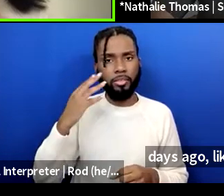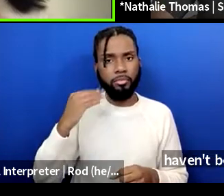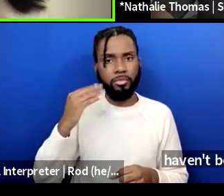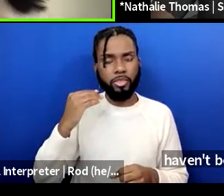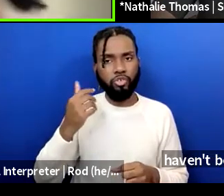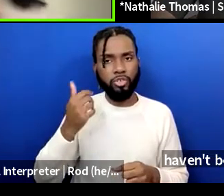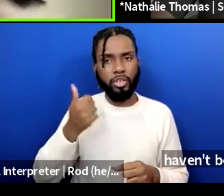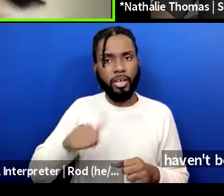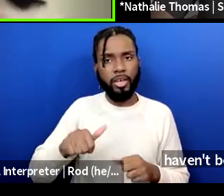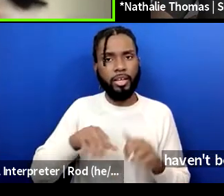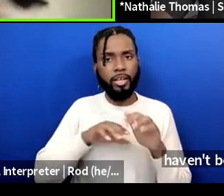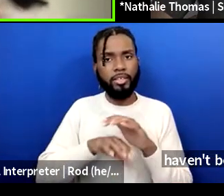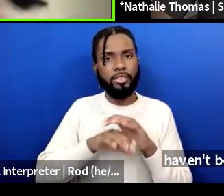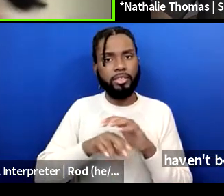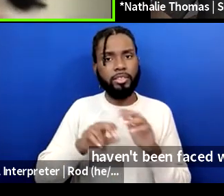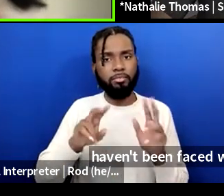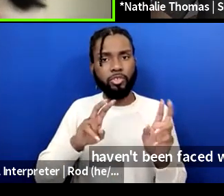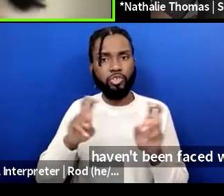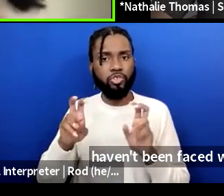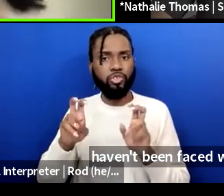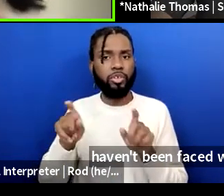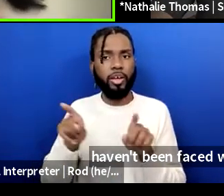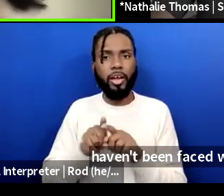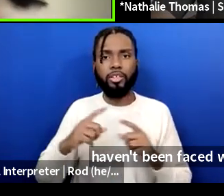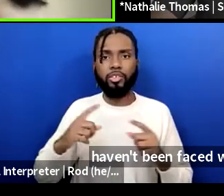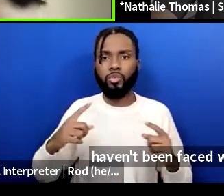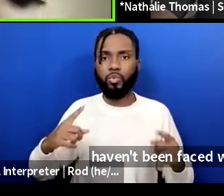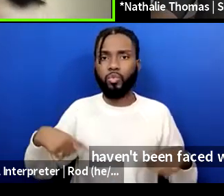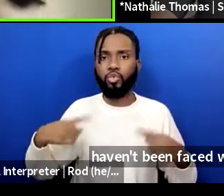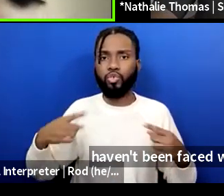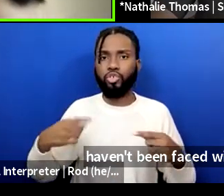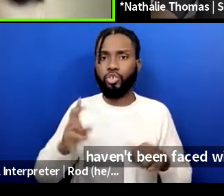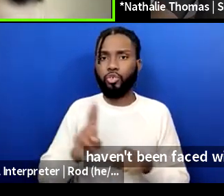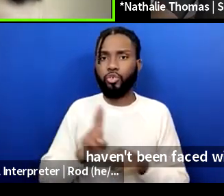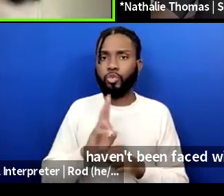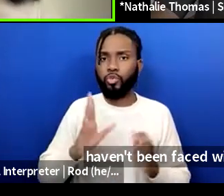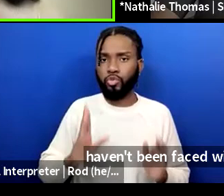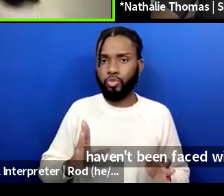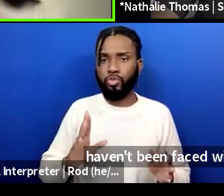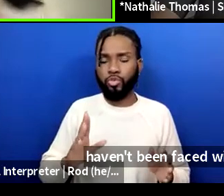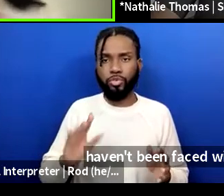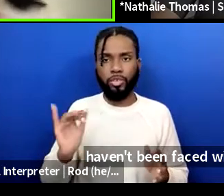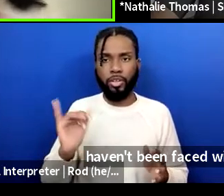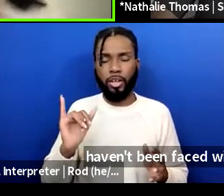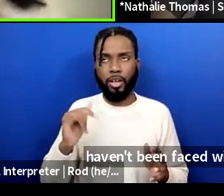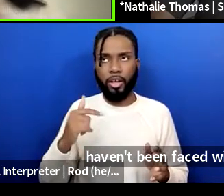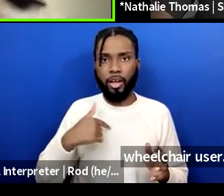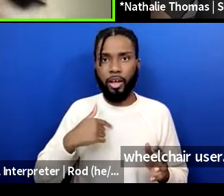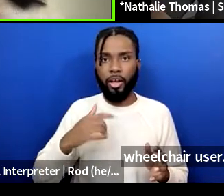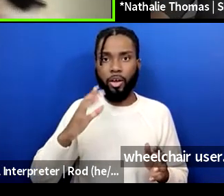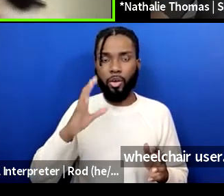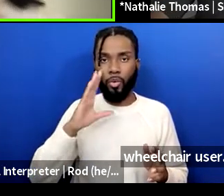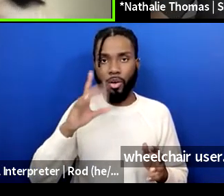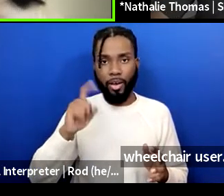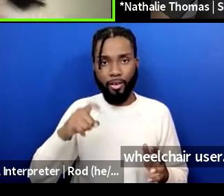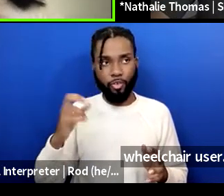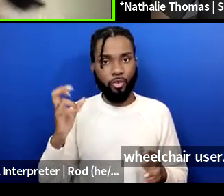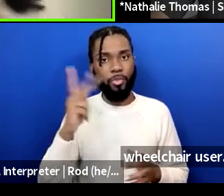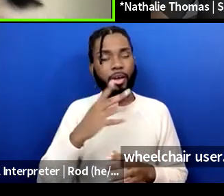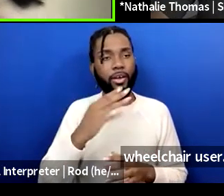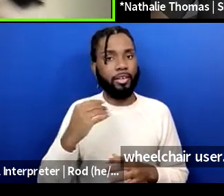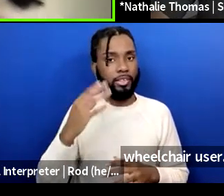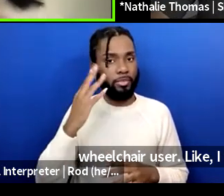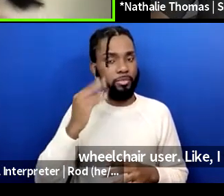accessibility issues as a wheelchair user. Like I would have to go back and face that